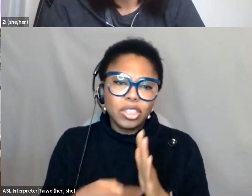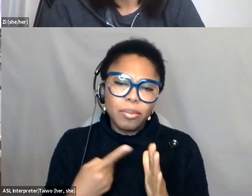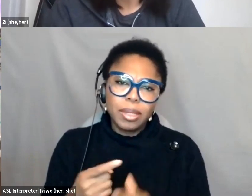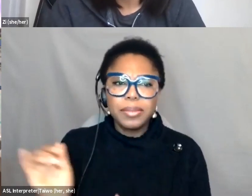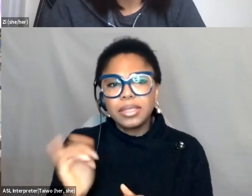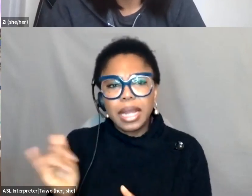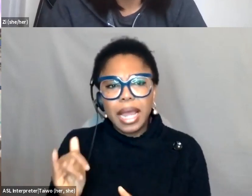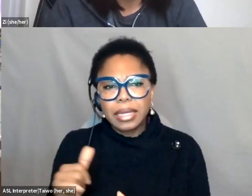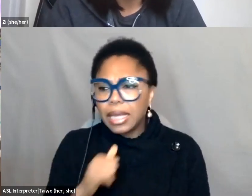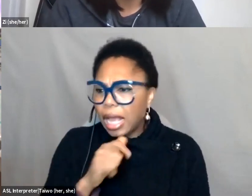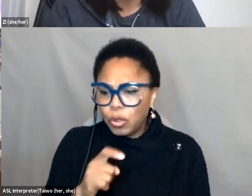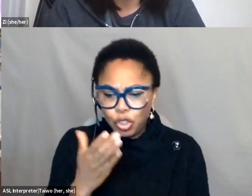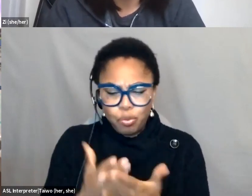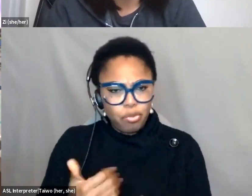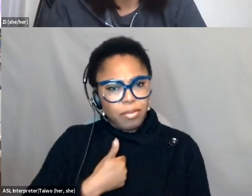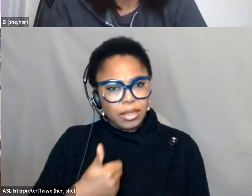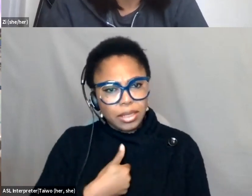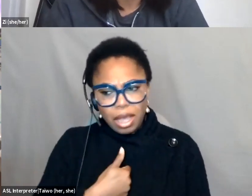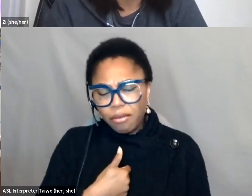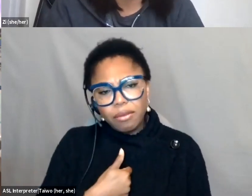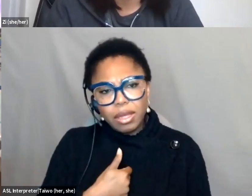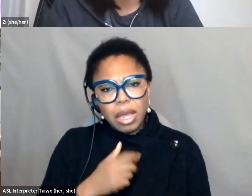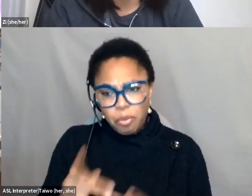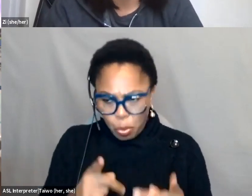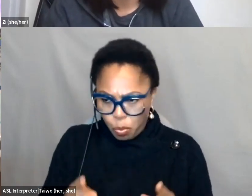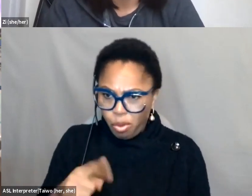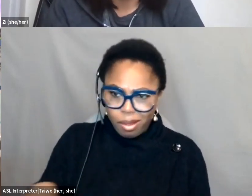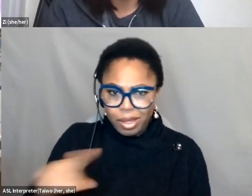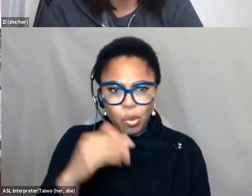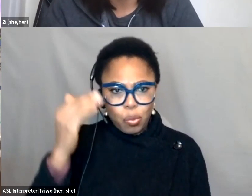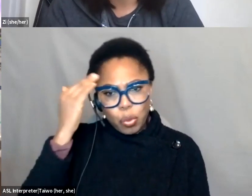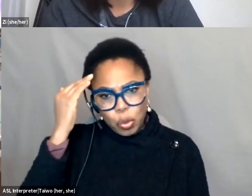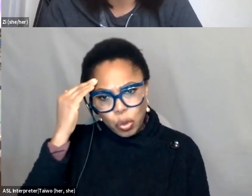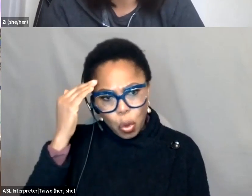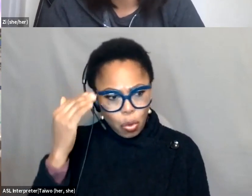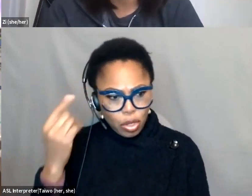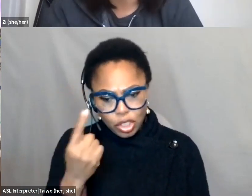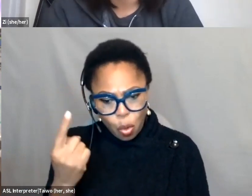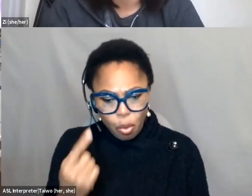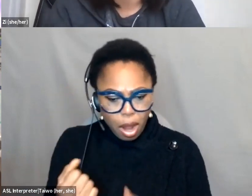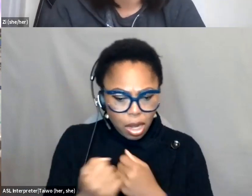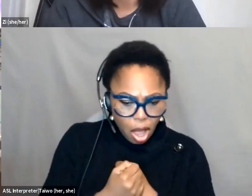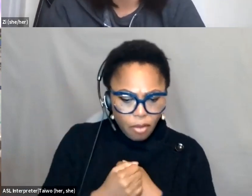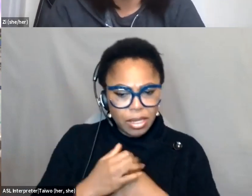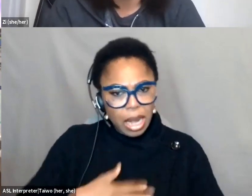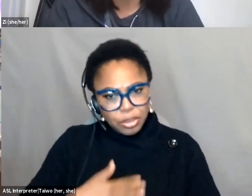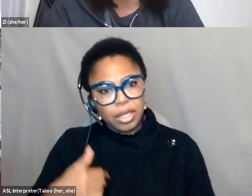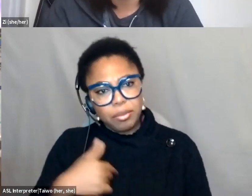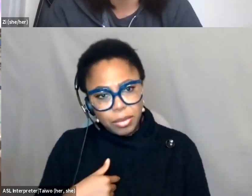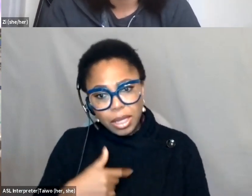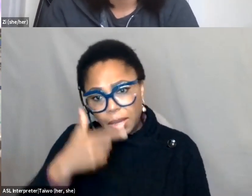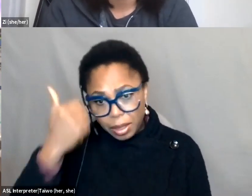like I don't need to prove myself and people will know that someone loves and appreciates me because